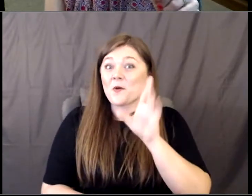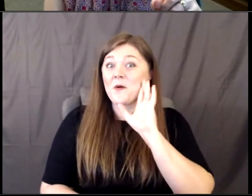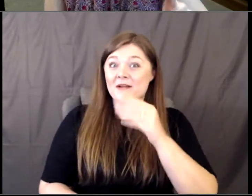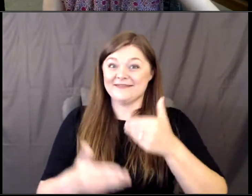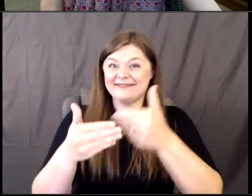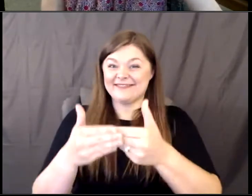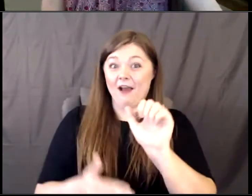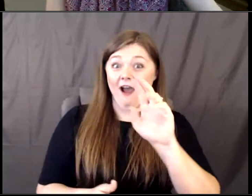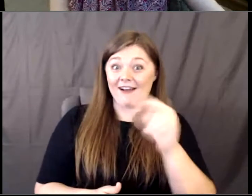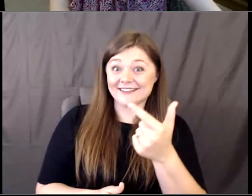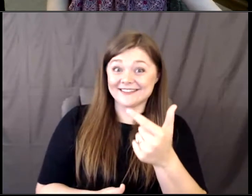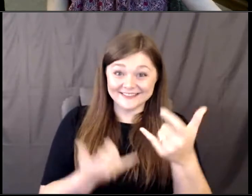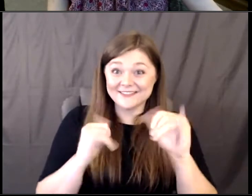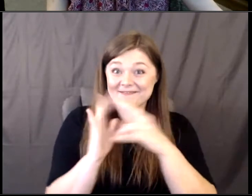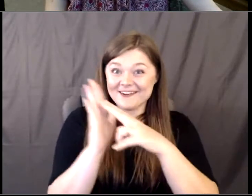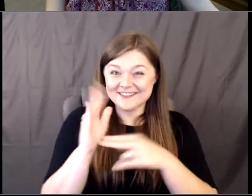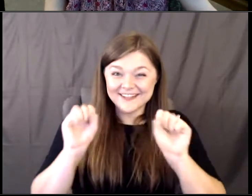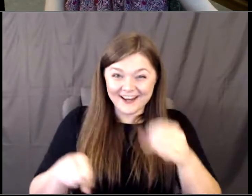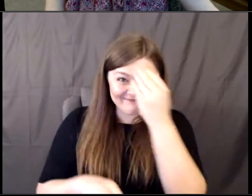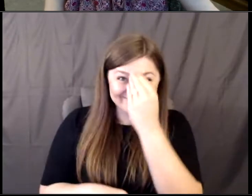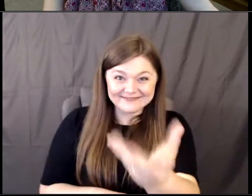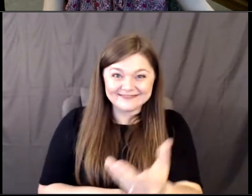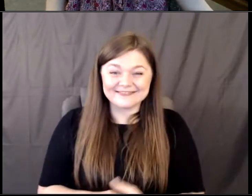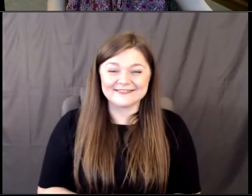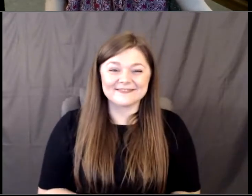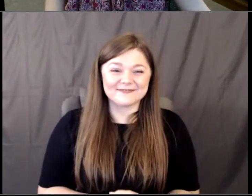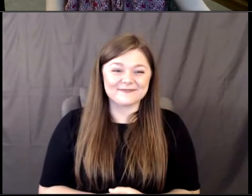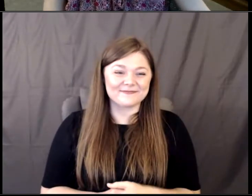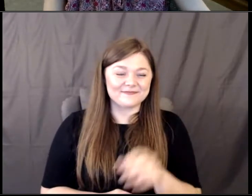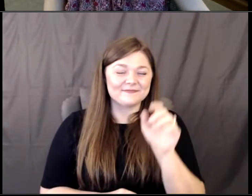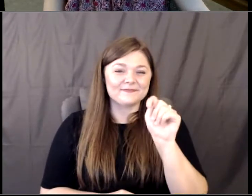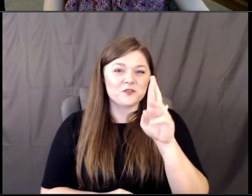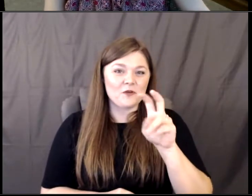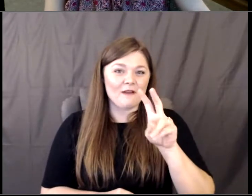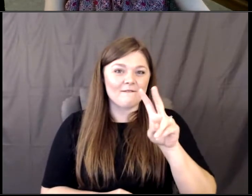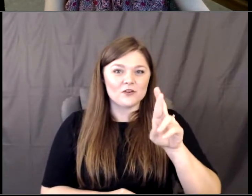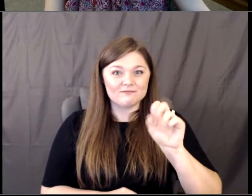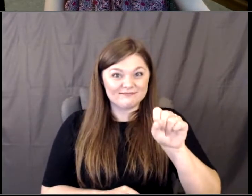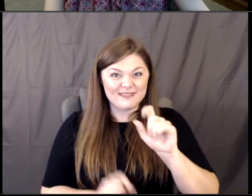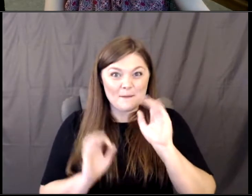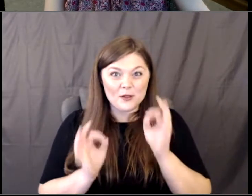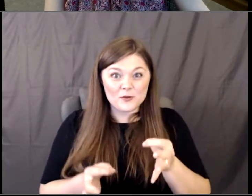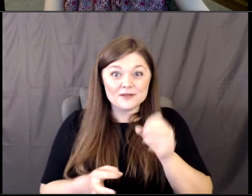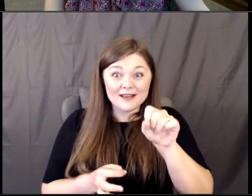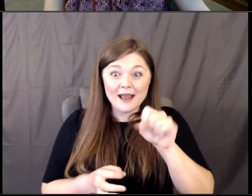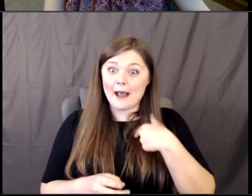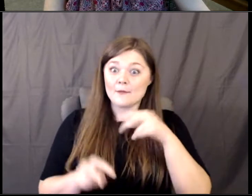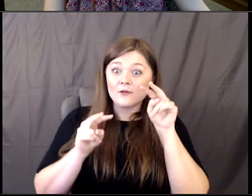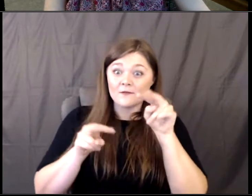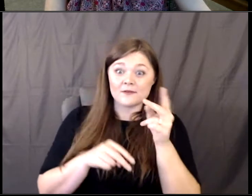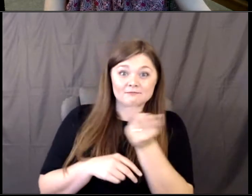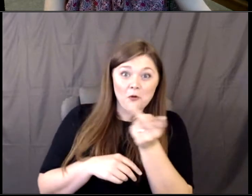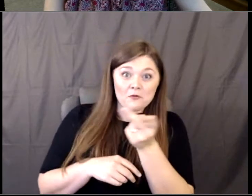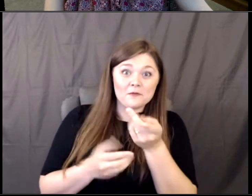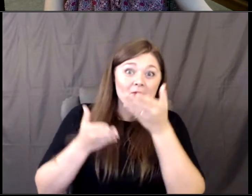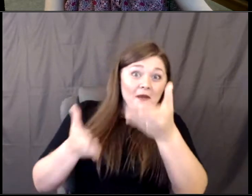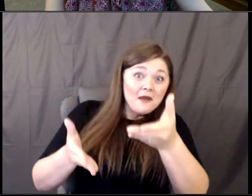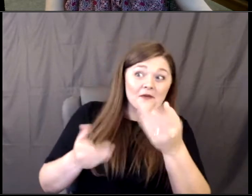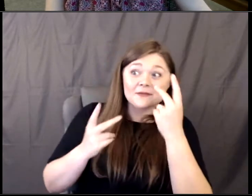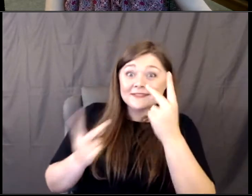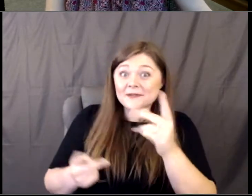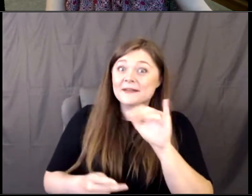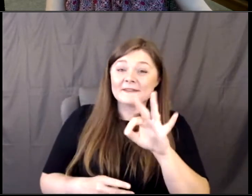can still register for it. Yeah, absolutely. And so I'm looking forward to being able to see both of you guys there, hopefully, if we are so